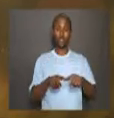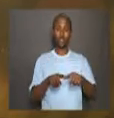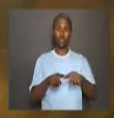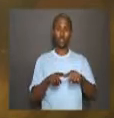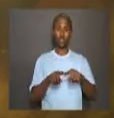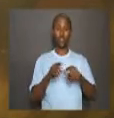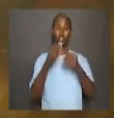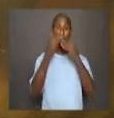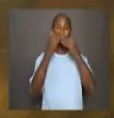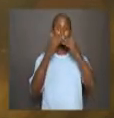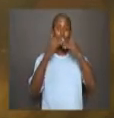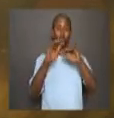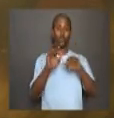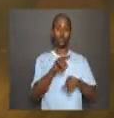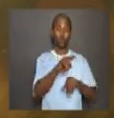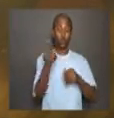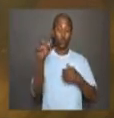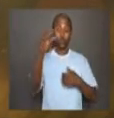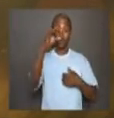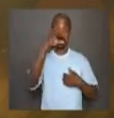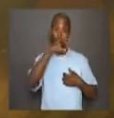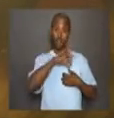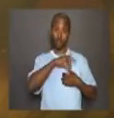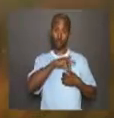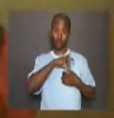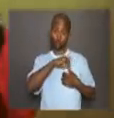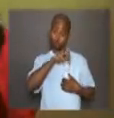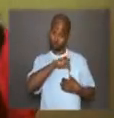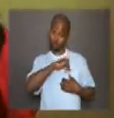on the amount that we earn as income.